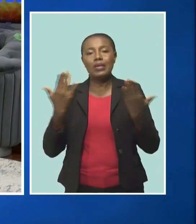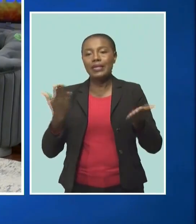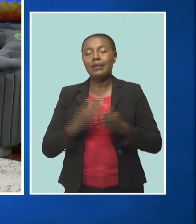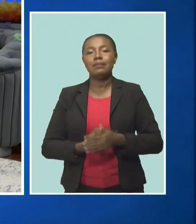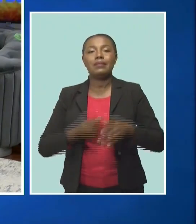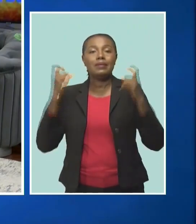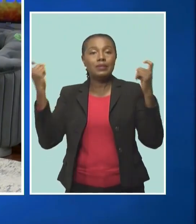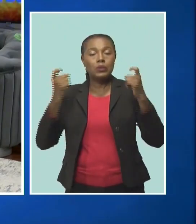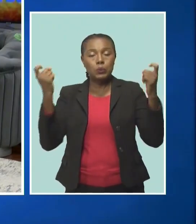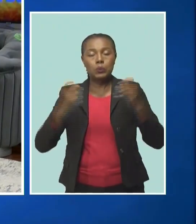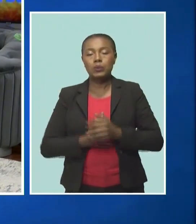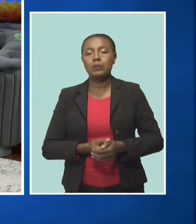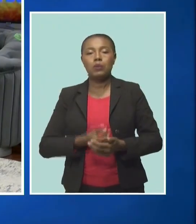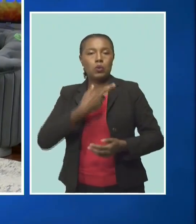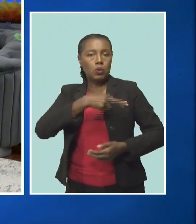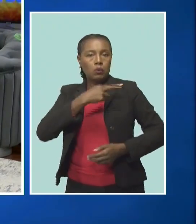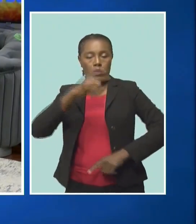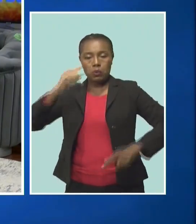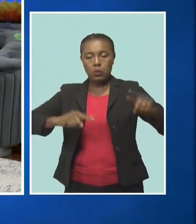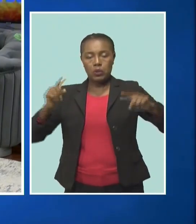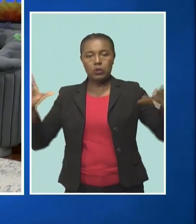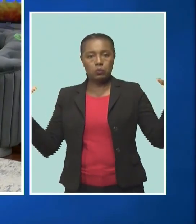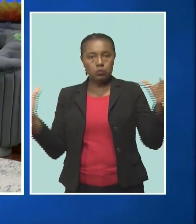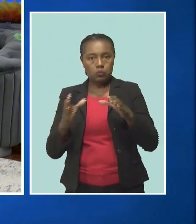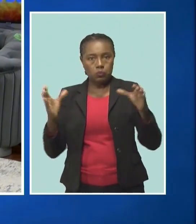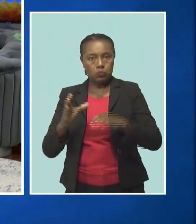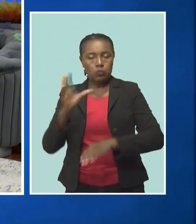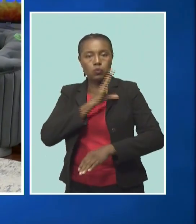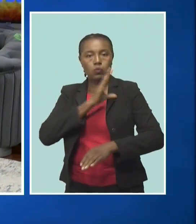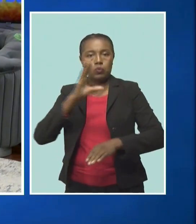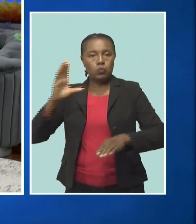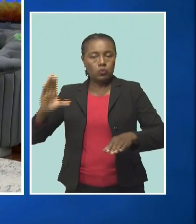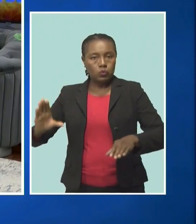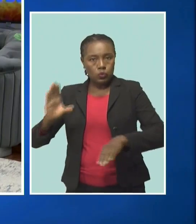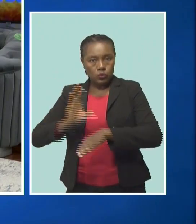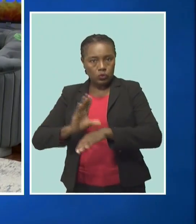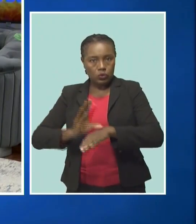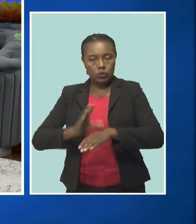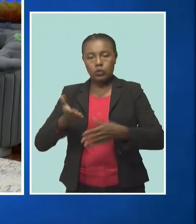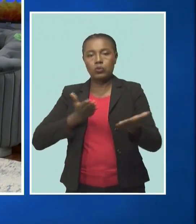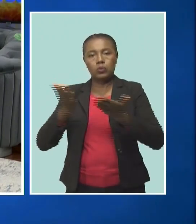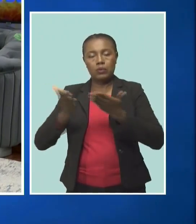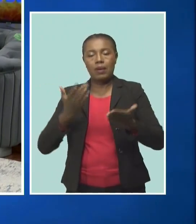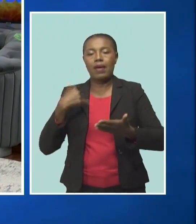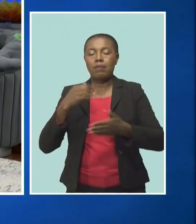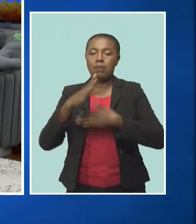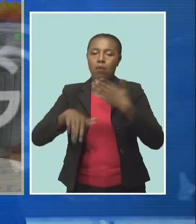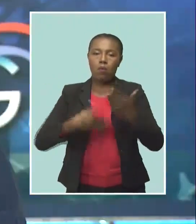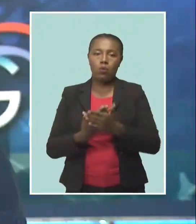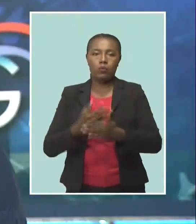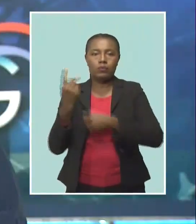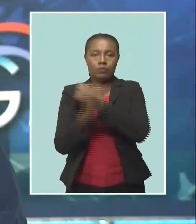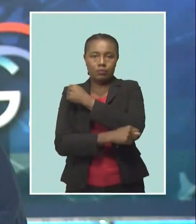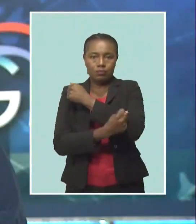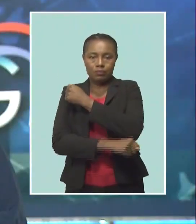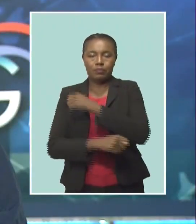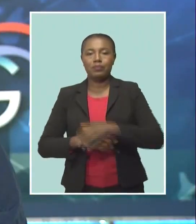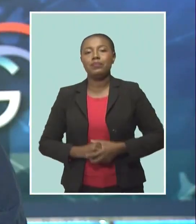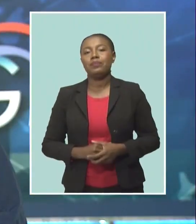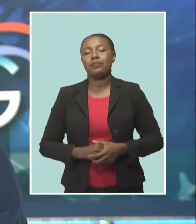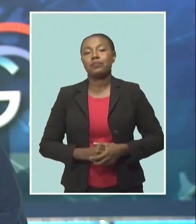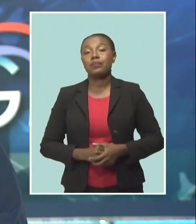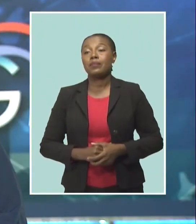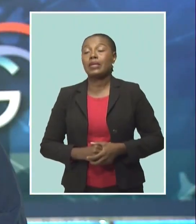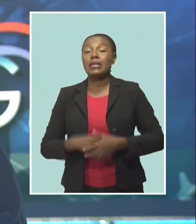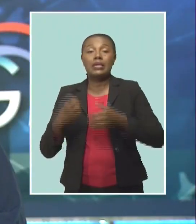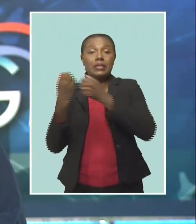this multi-faith ceremony, church service, I should say, we'll be having persons right across from St. Thomas. And St. Peter